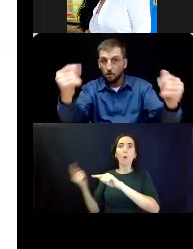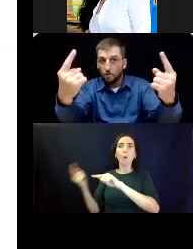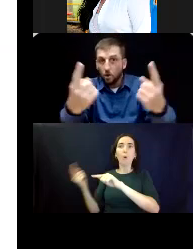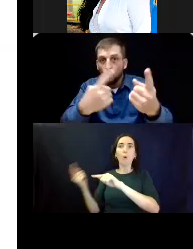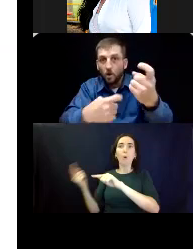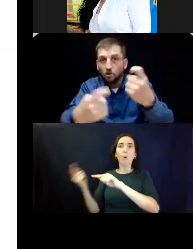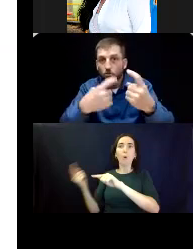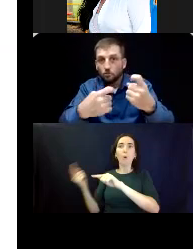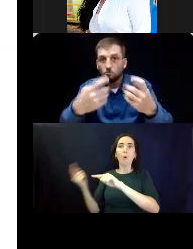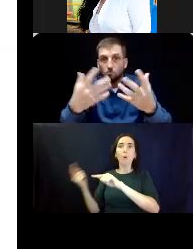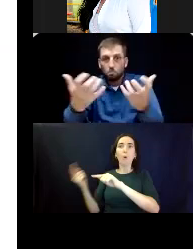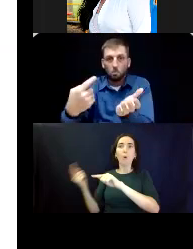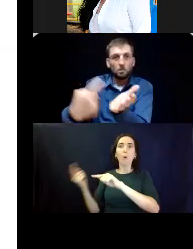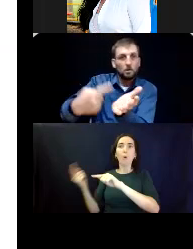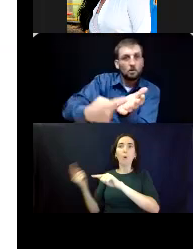some discussions.